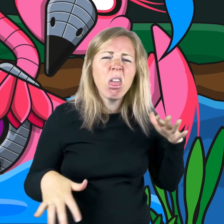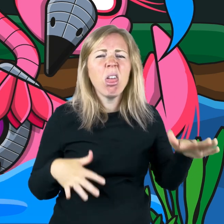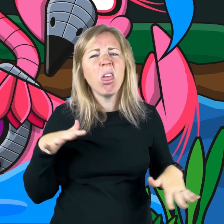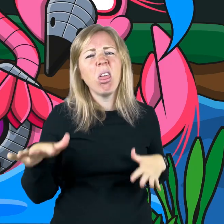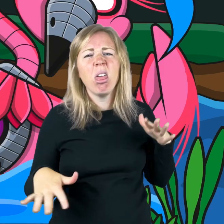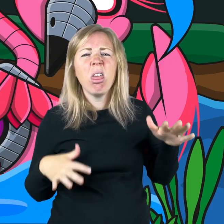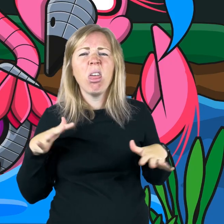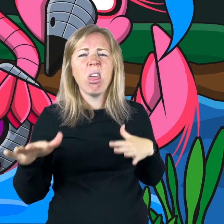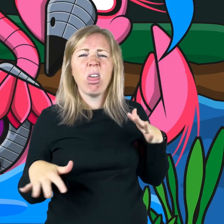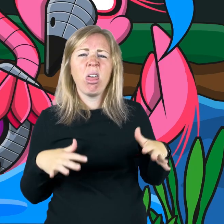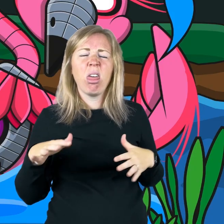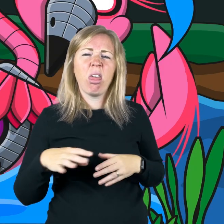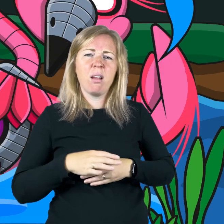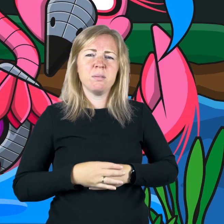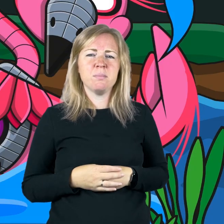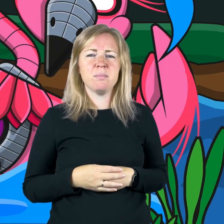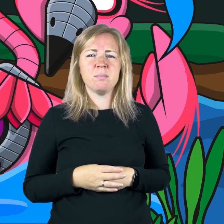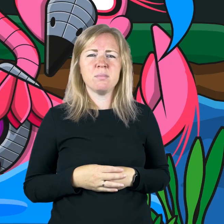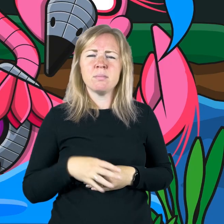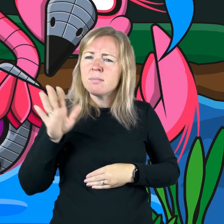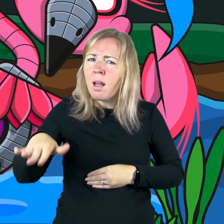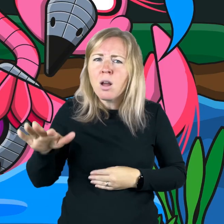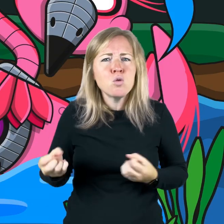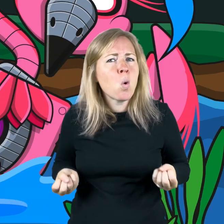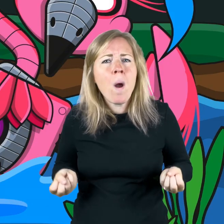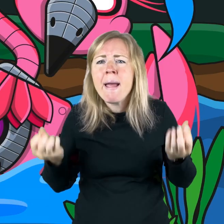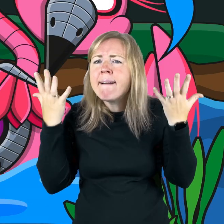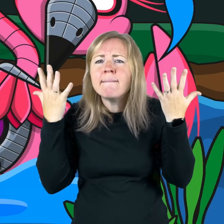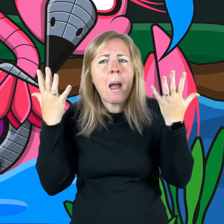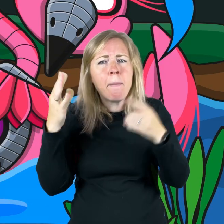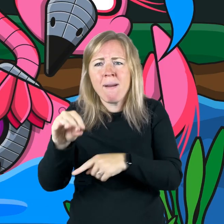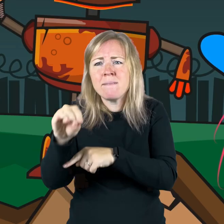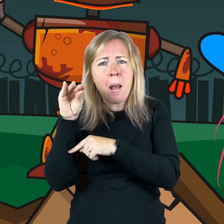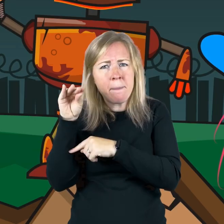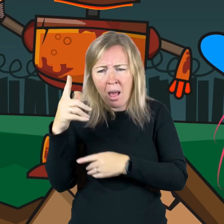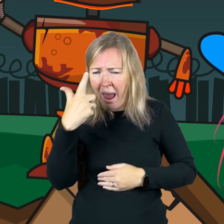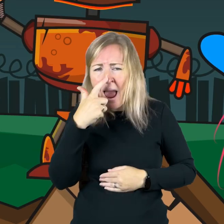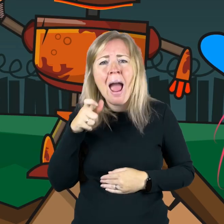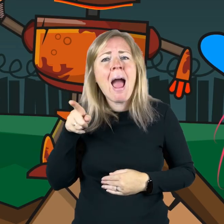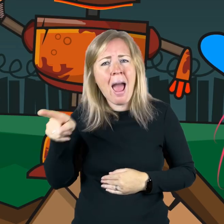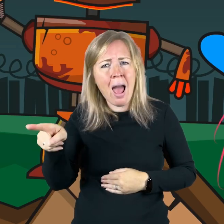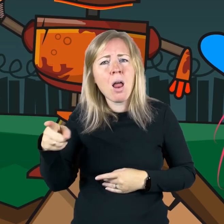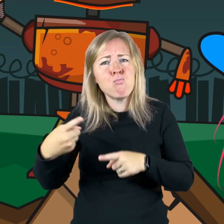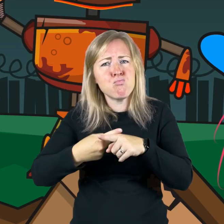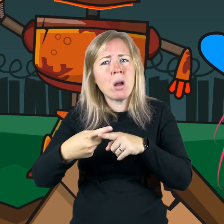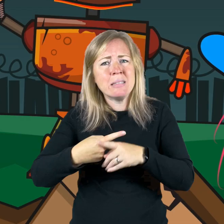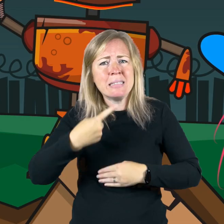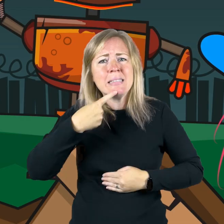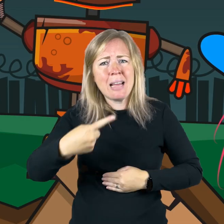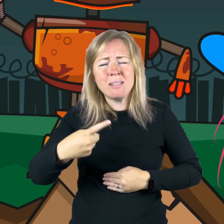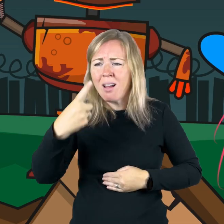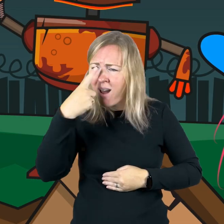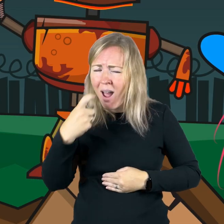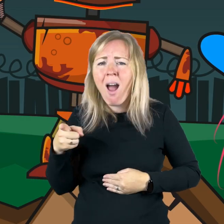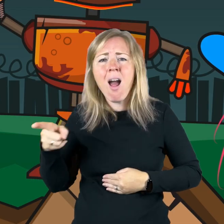Nothing is working, she gasped. Don't give up,